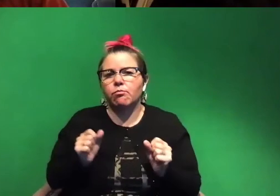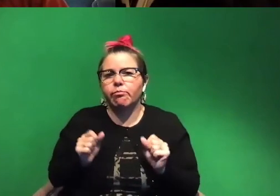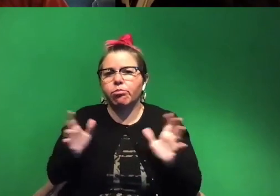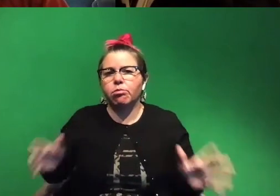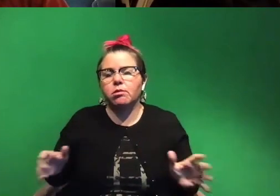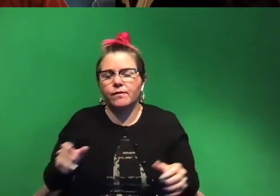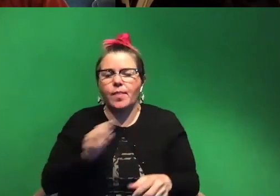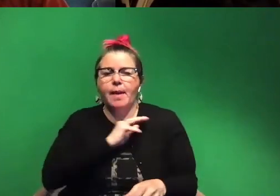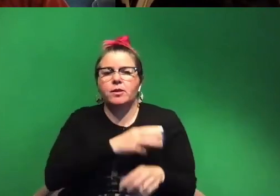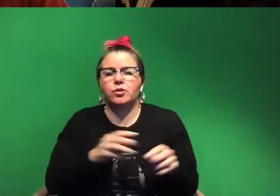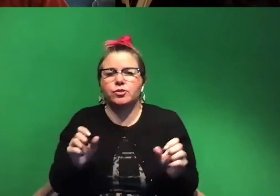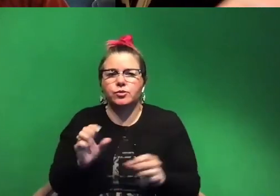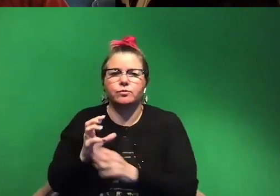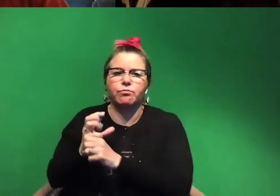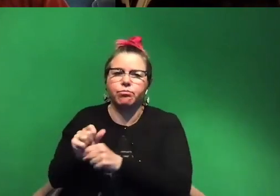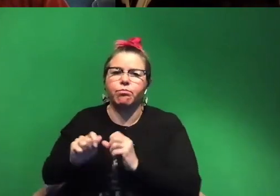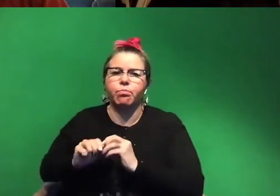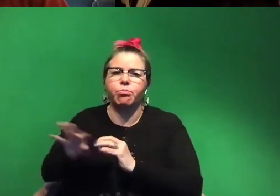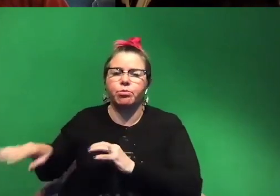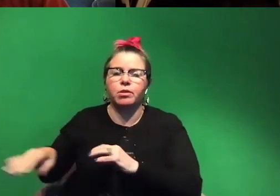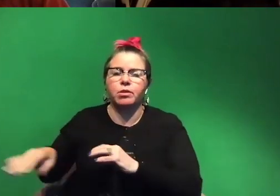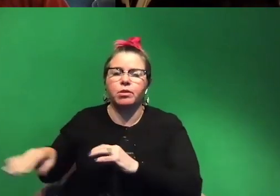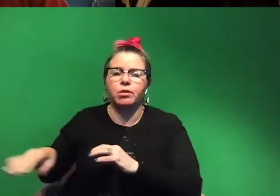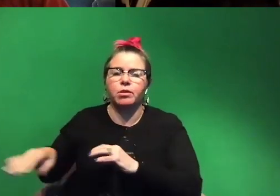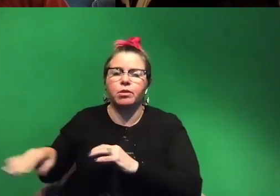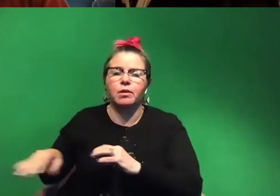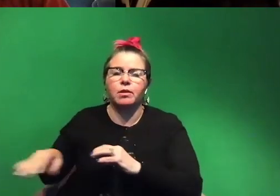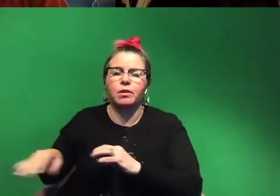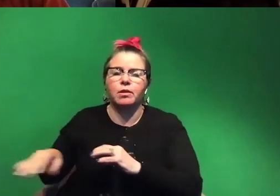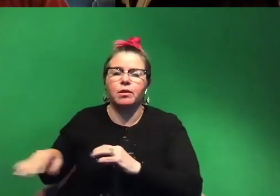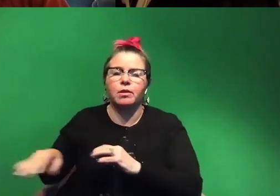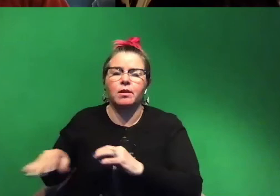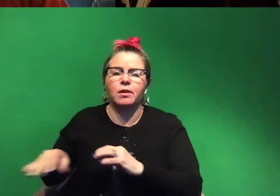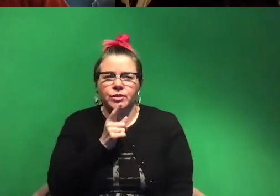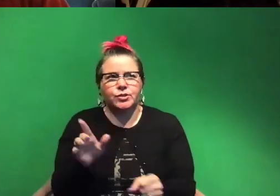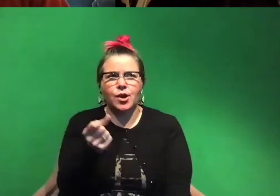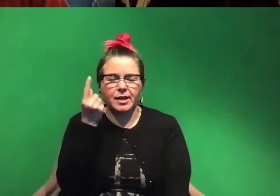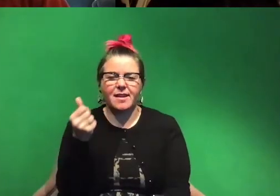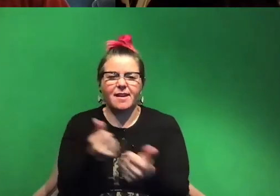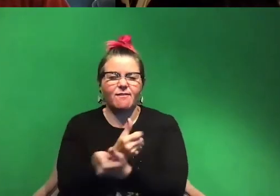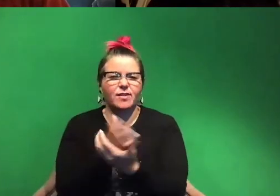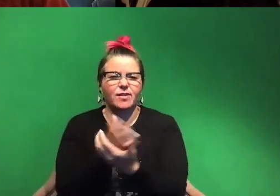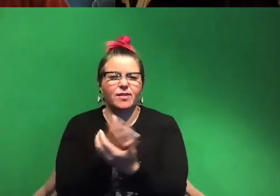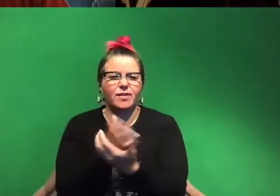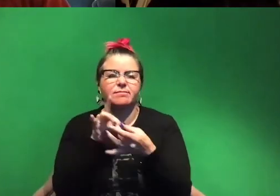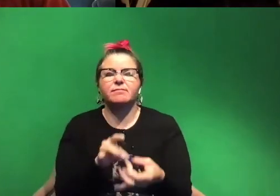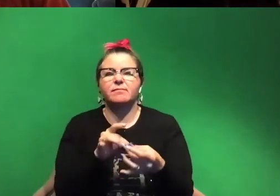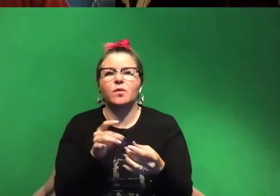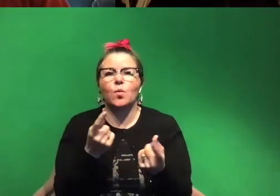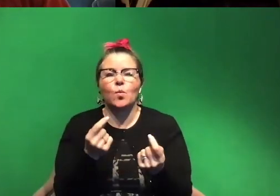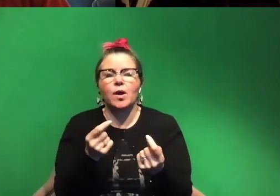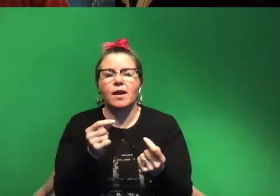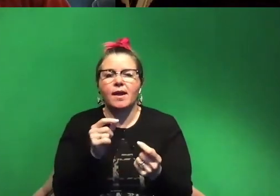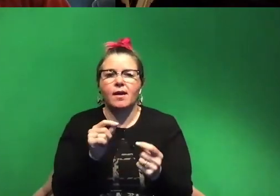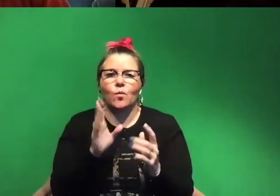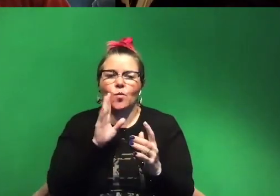to contract and force the slime out of the glands. I'm not sure we completely understand everything around what actually activates